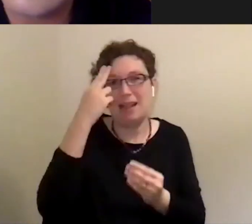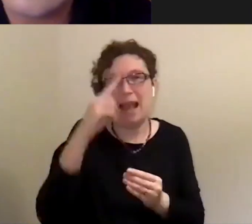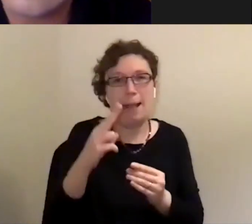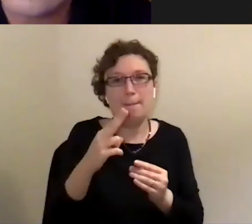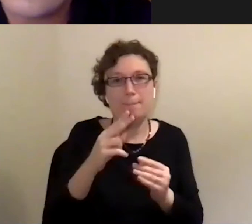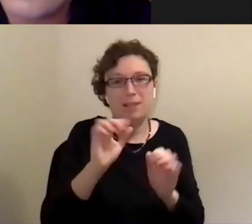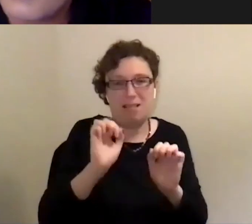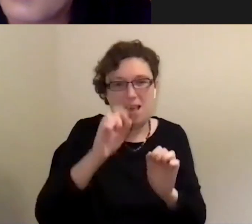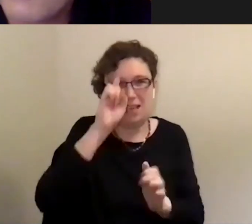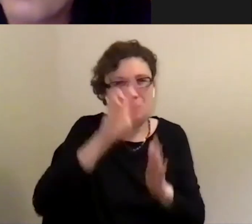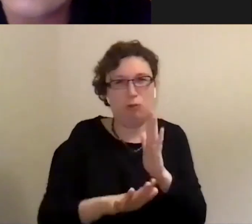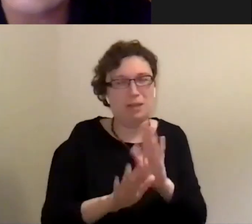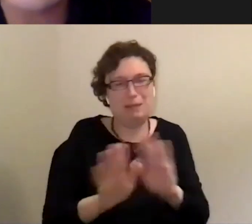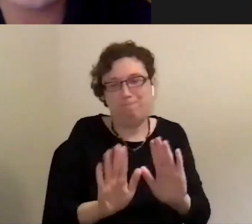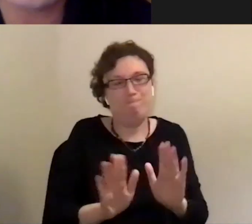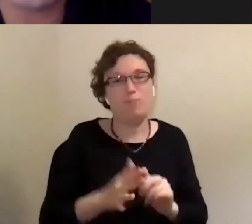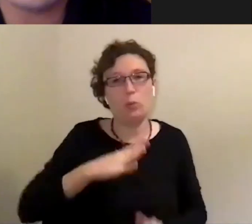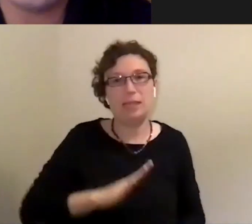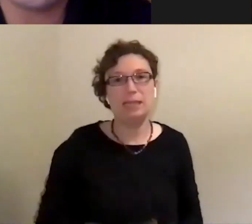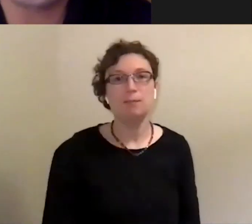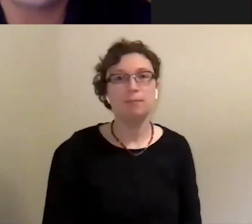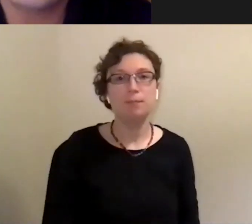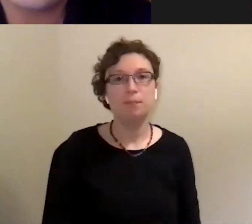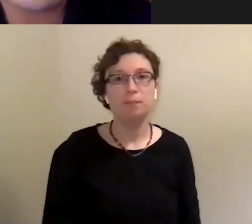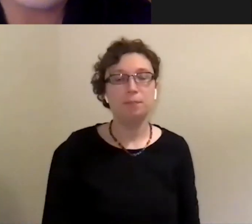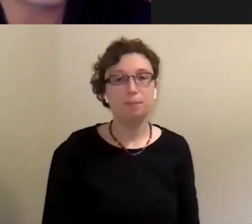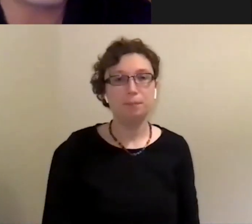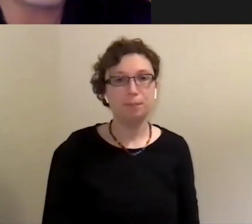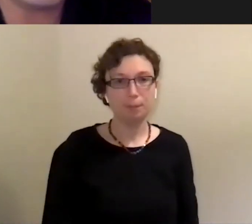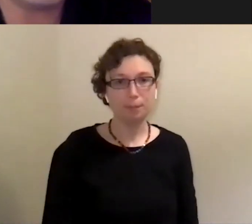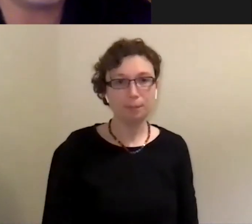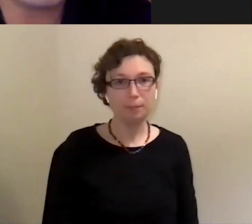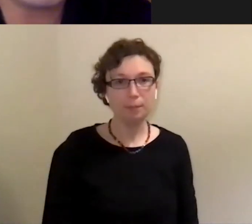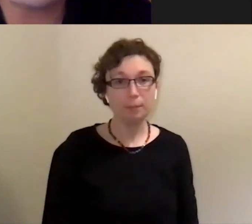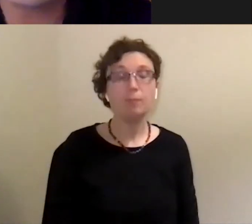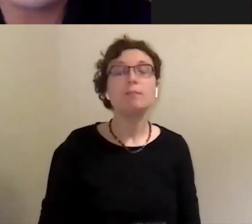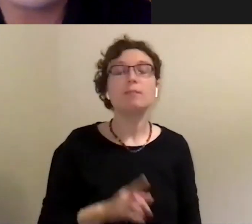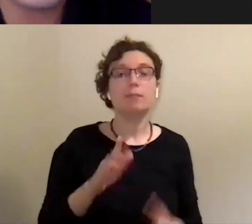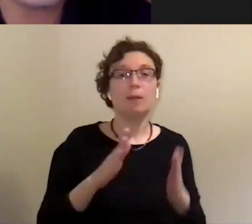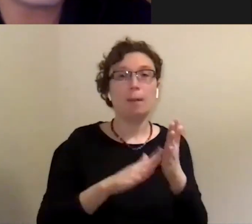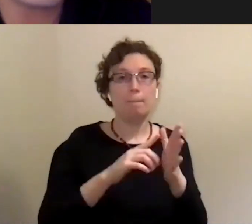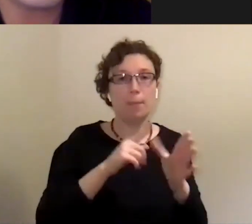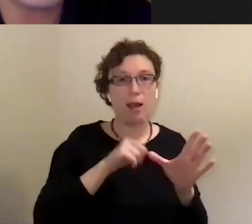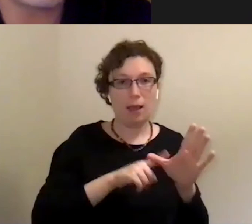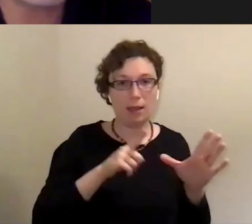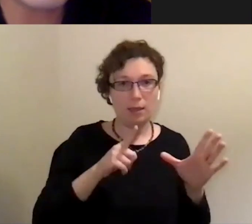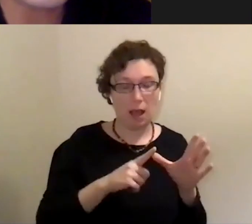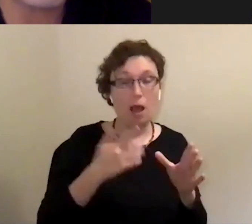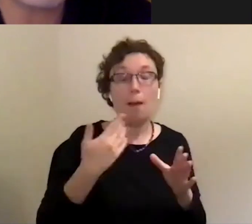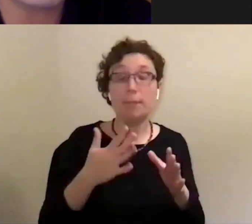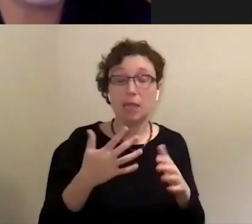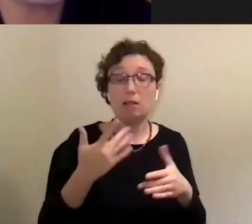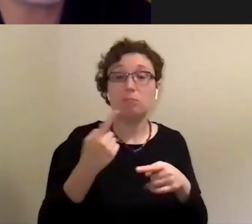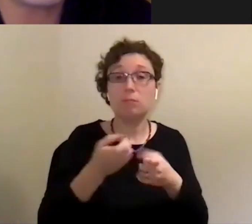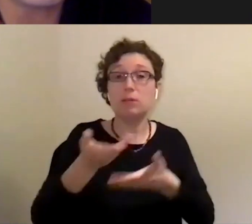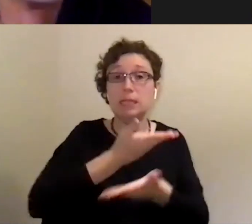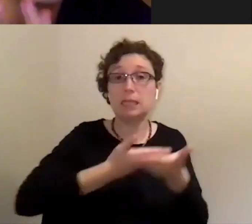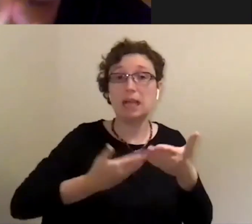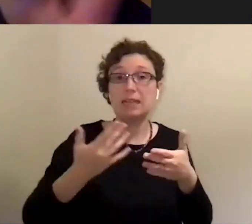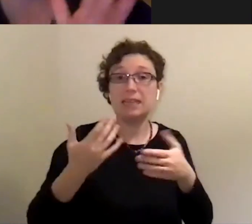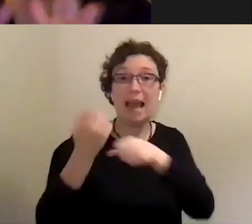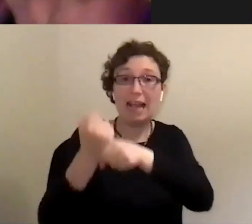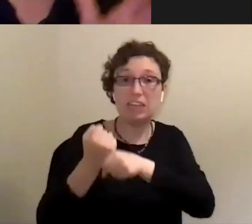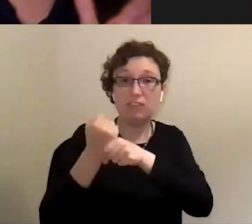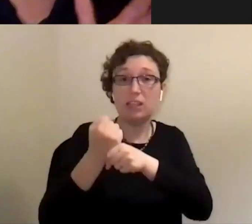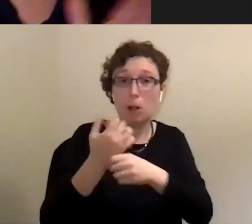great point. We were talking about activism. Well, we've talked about it a lot this week, but there was a session we ran and we were talking about the